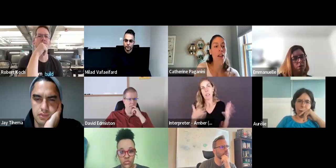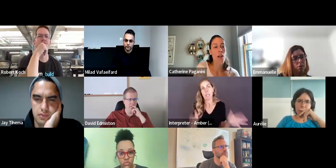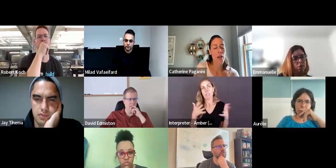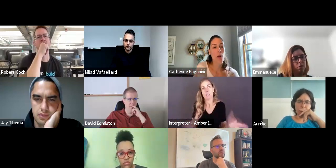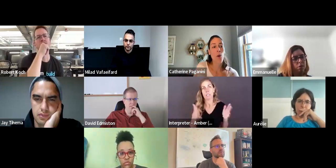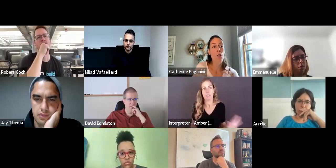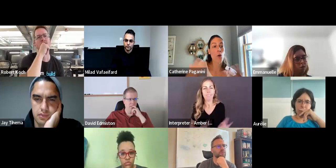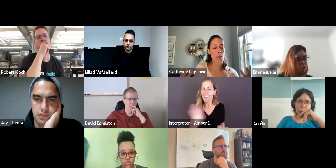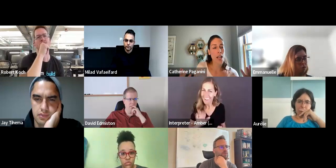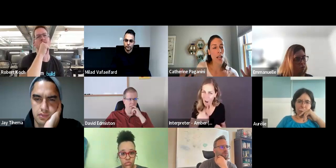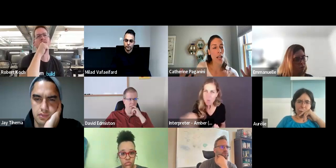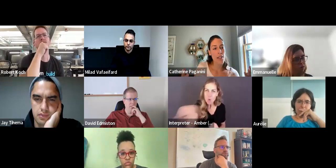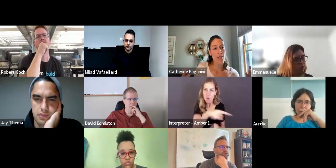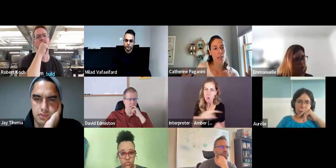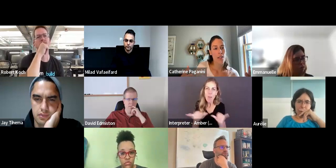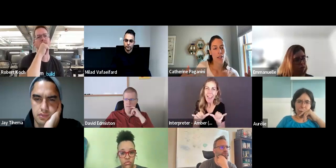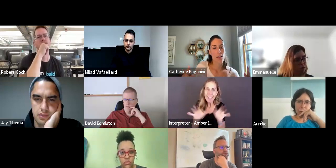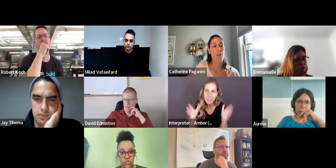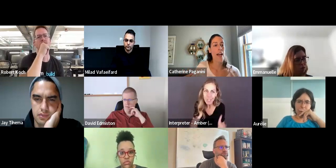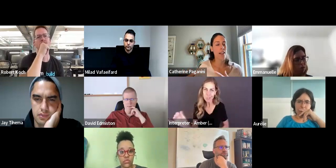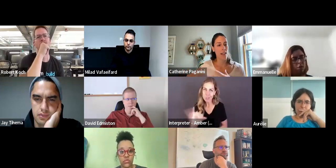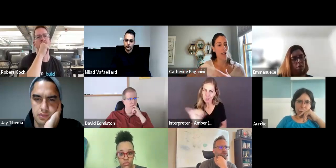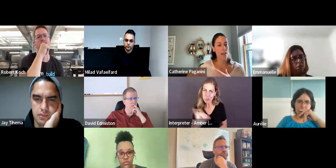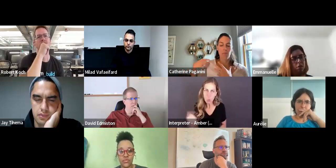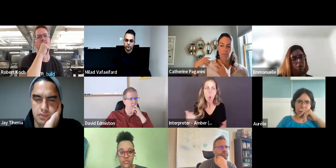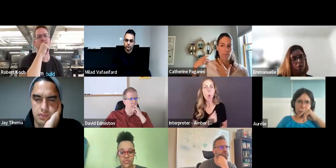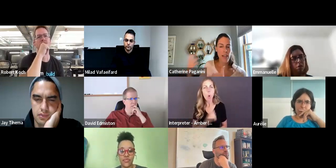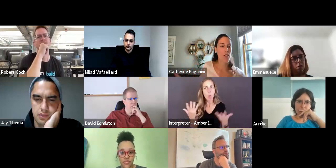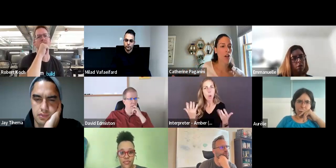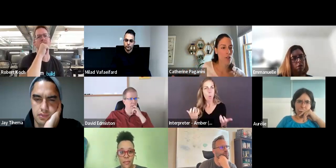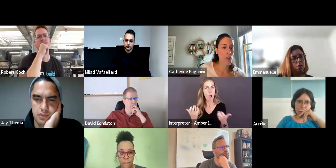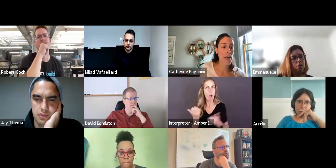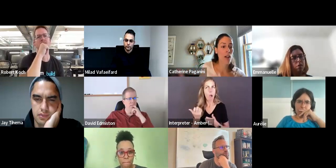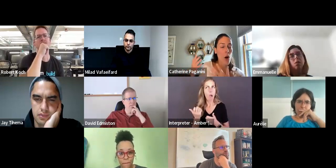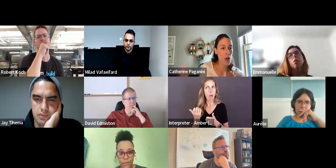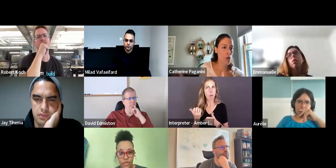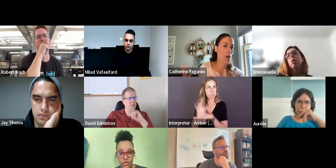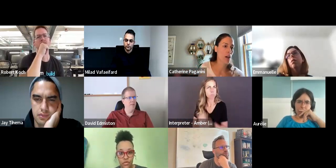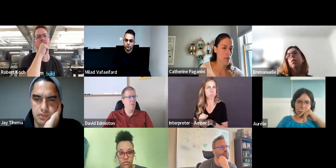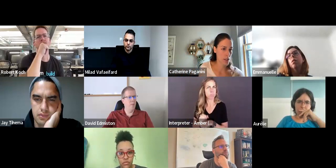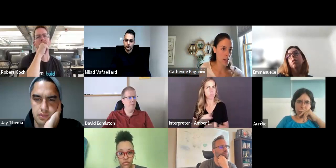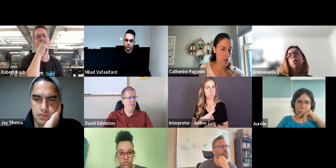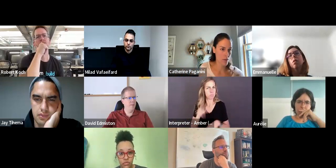So, and we want to normalize the fact that deaf and hard of hearing are also part of the discussion,